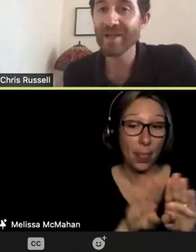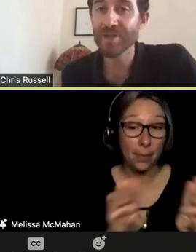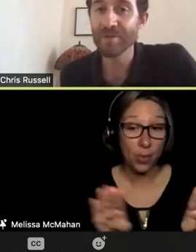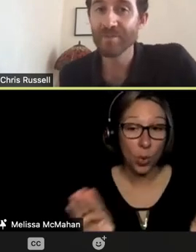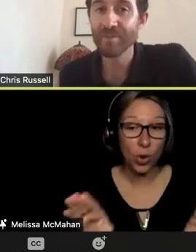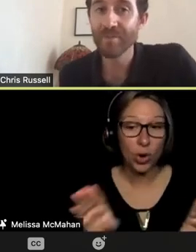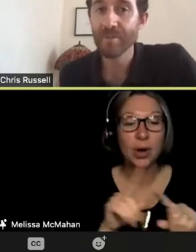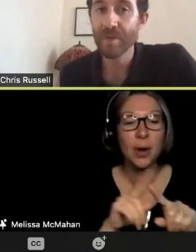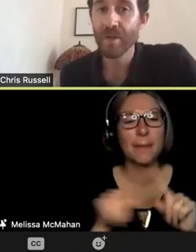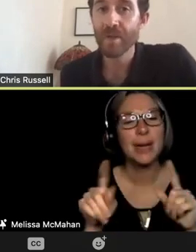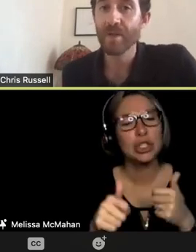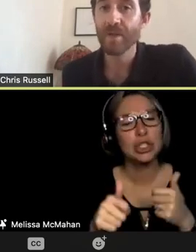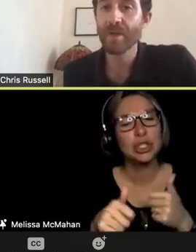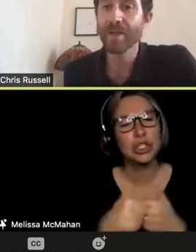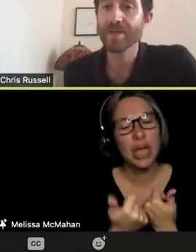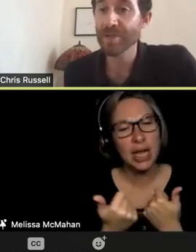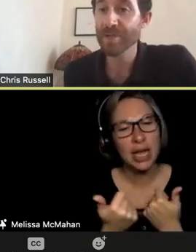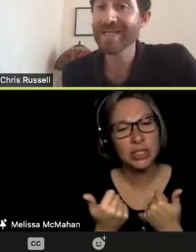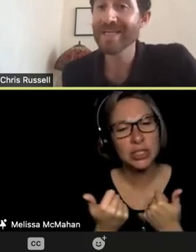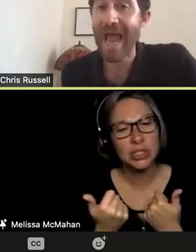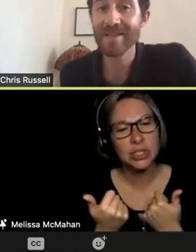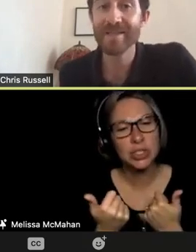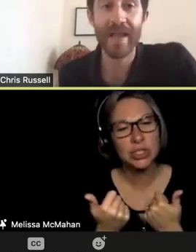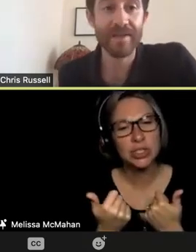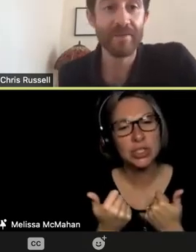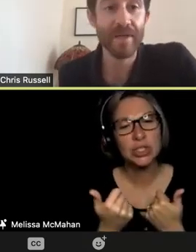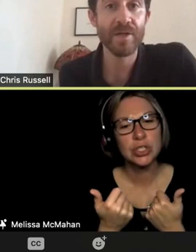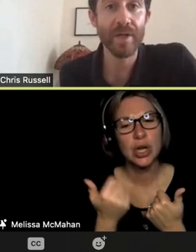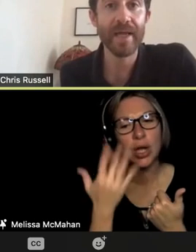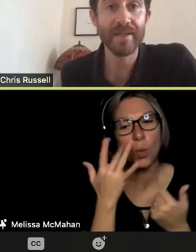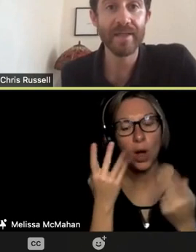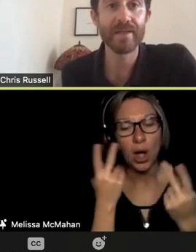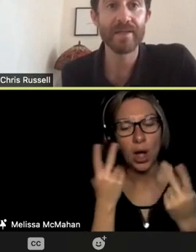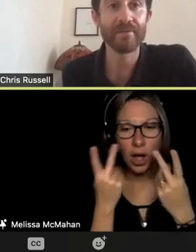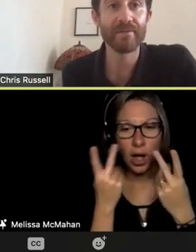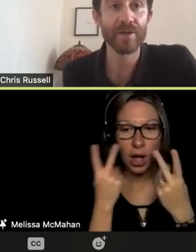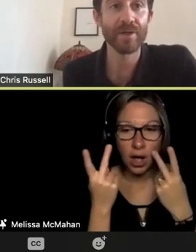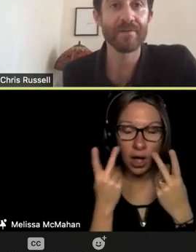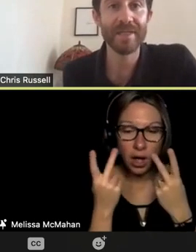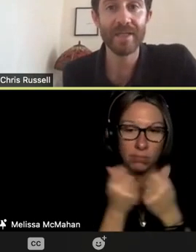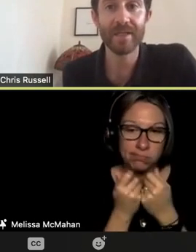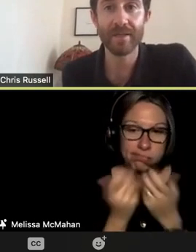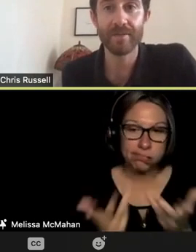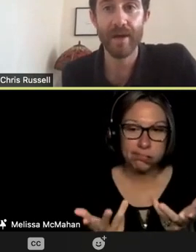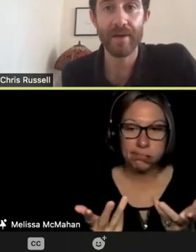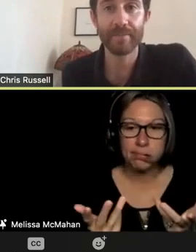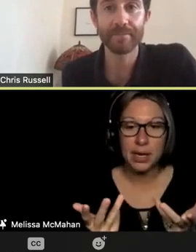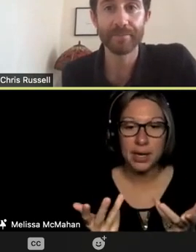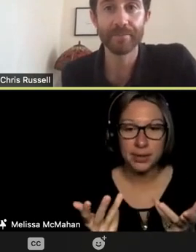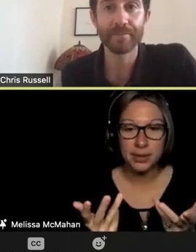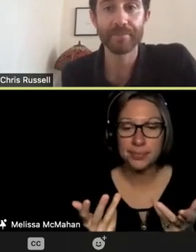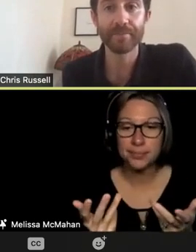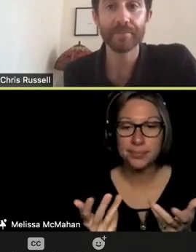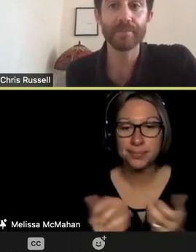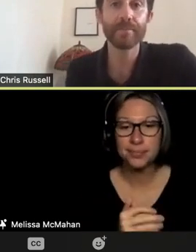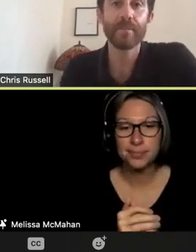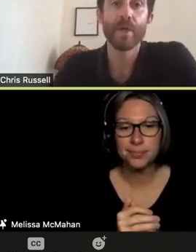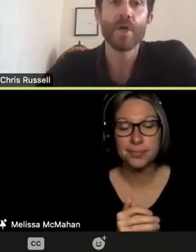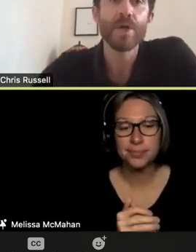it's challenging. It's a visually taxing activity, so he gets easily visually fatigued, right?